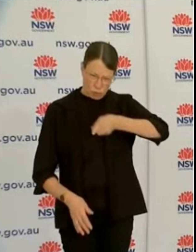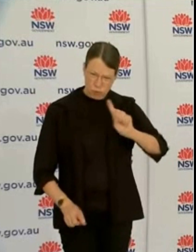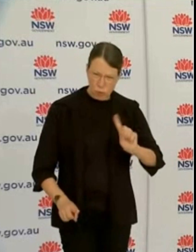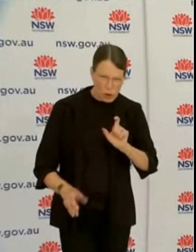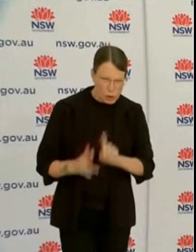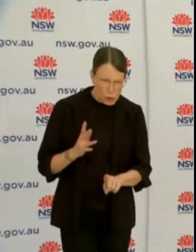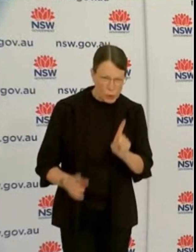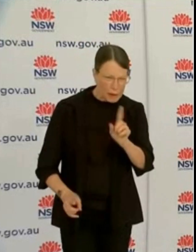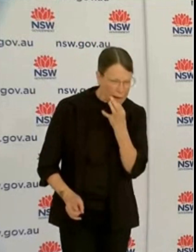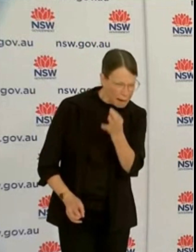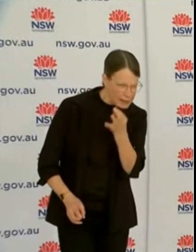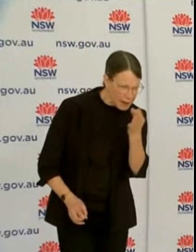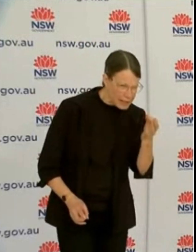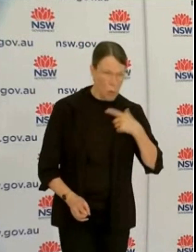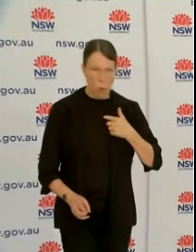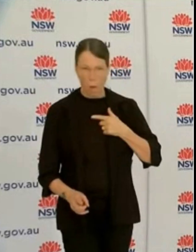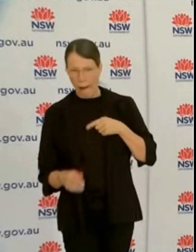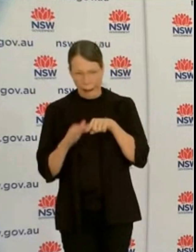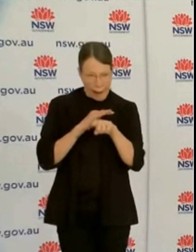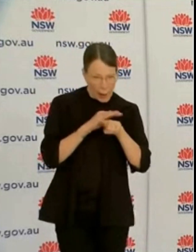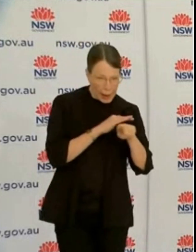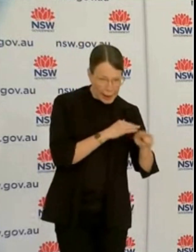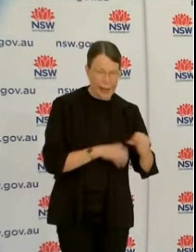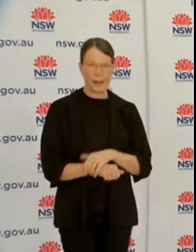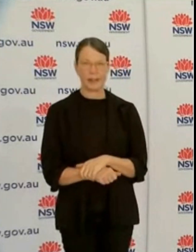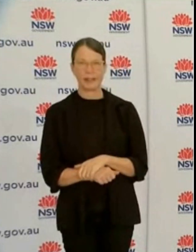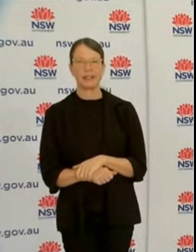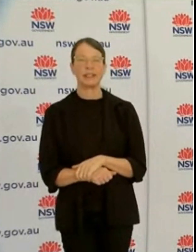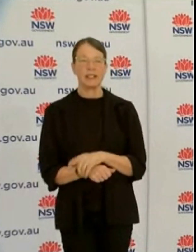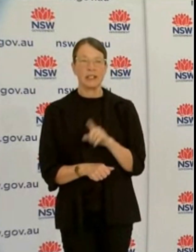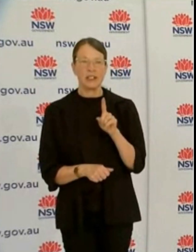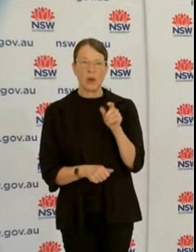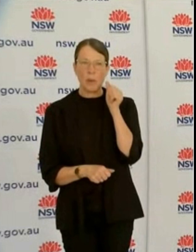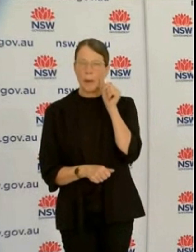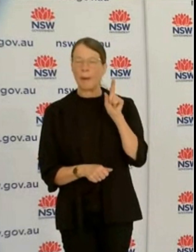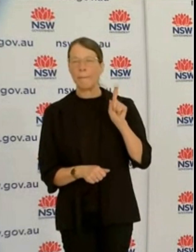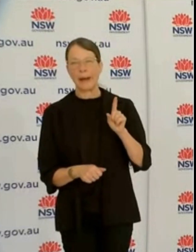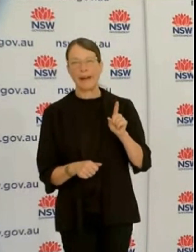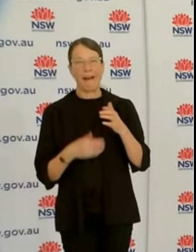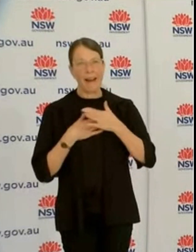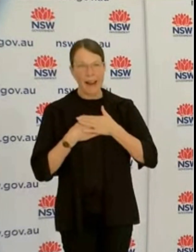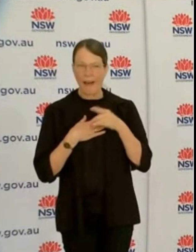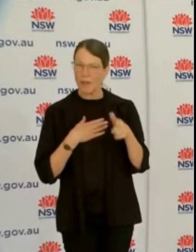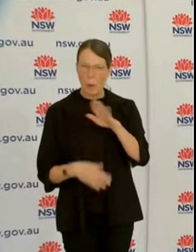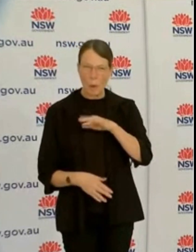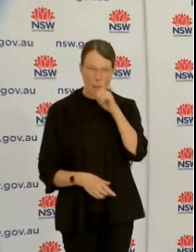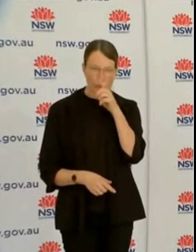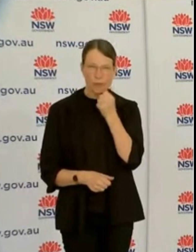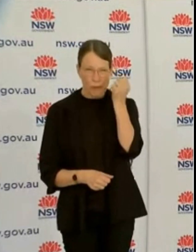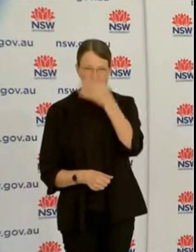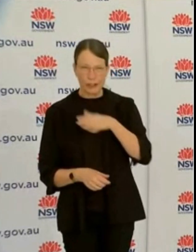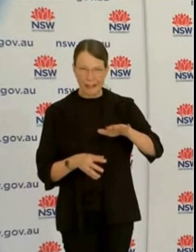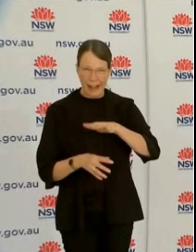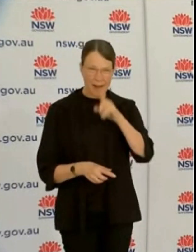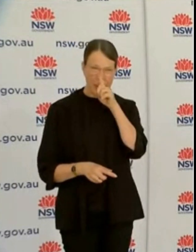Sydney communities and community groups that want to assist Indigenous communities in the regions, and that's what I love about Australia. And when things get tough, everyone rolls up their sleeves